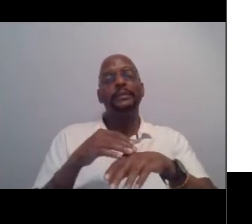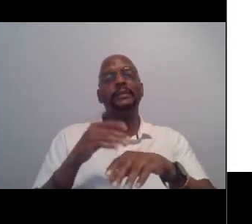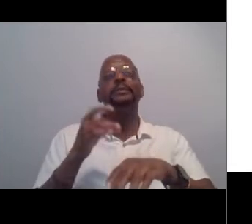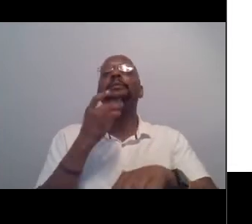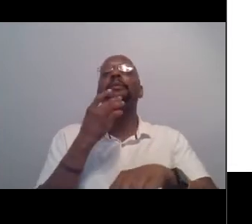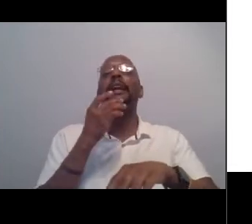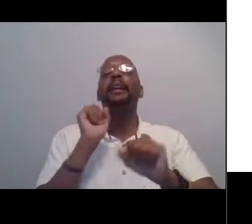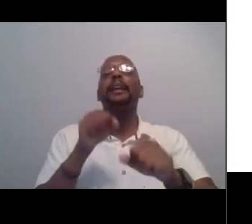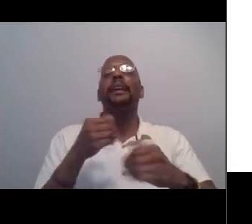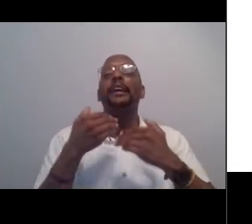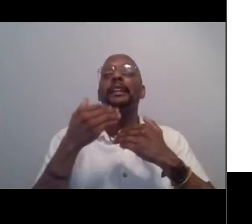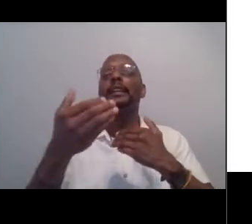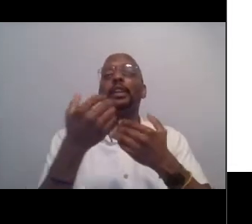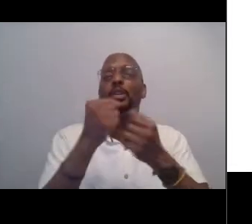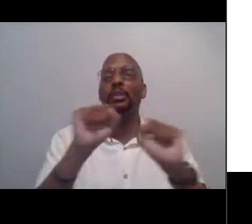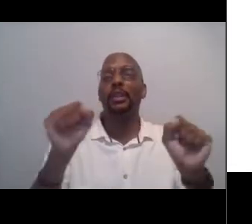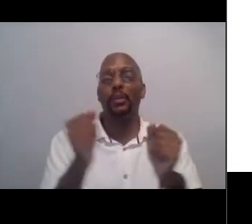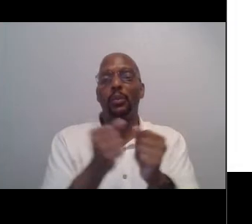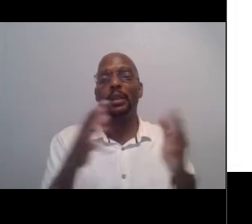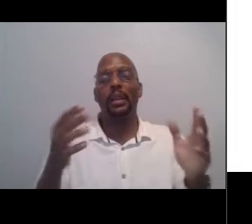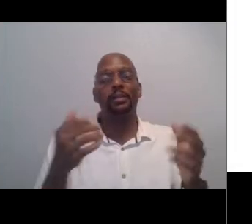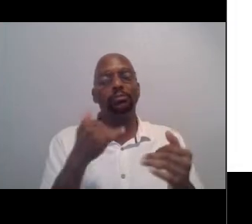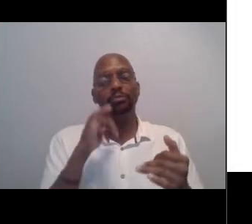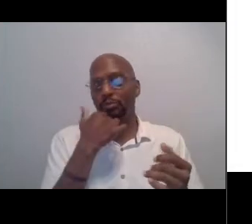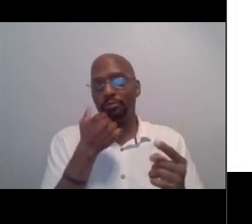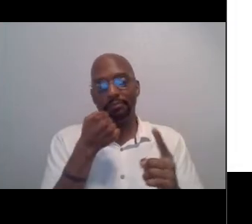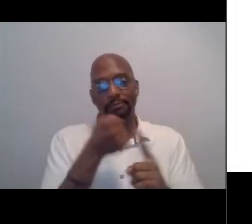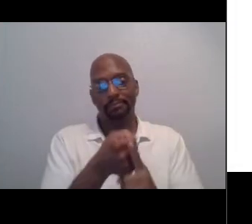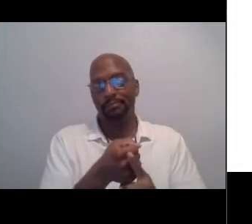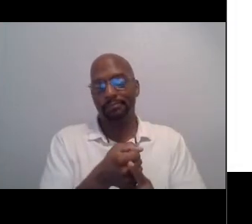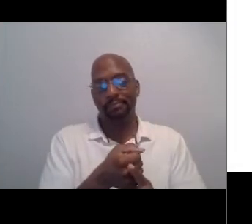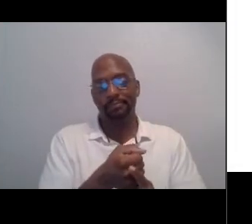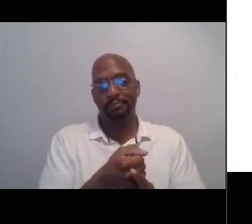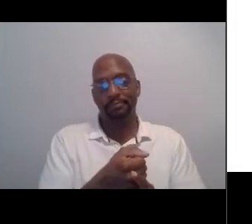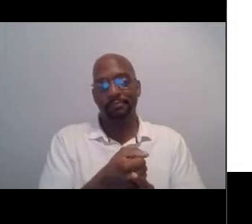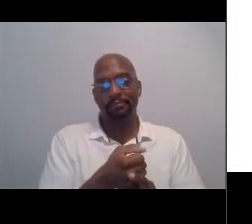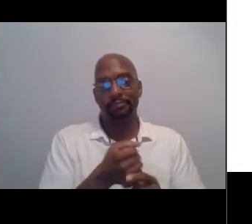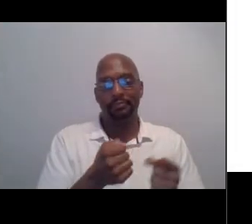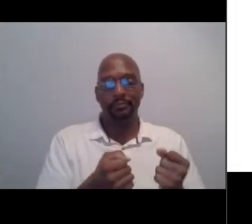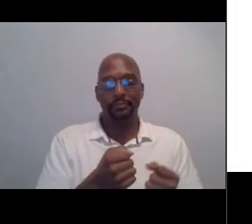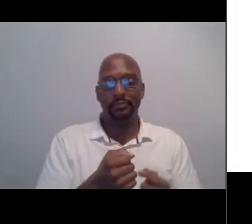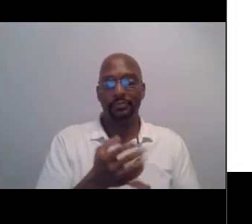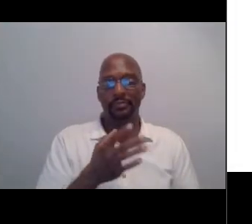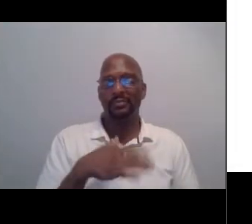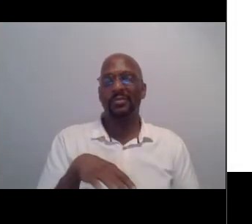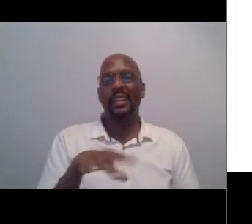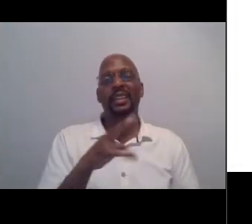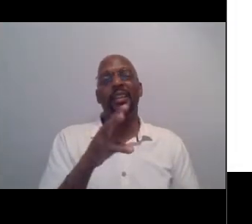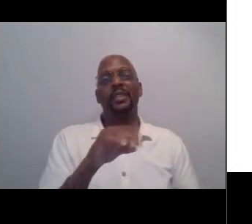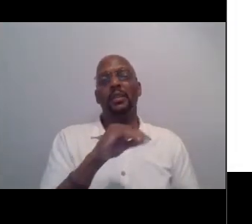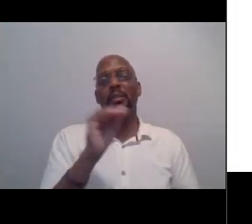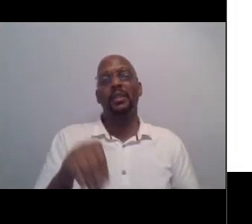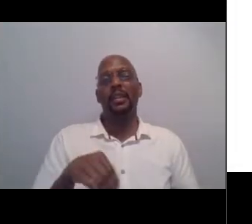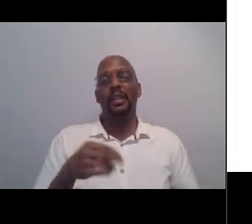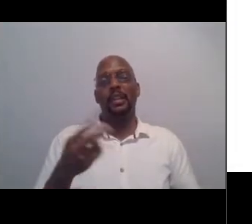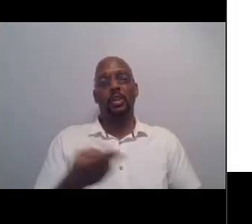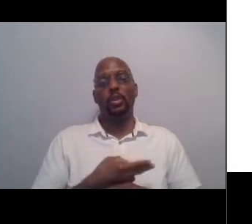safely. And while all of this really boils down to about a 17%